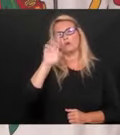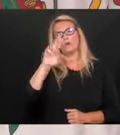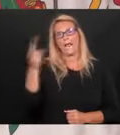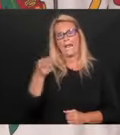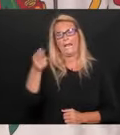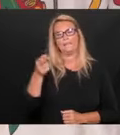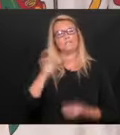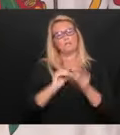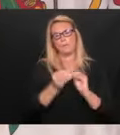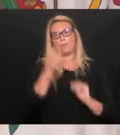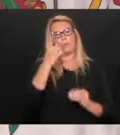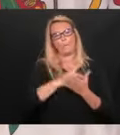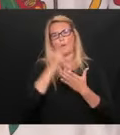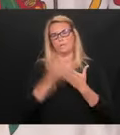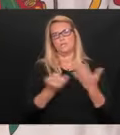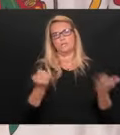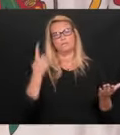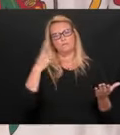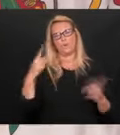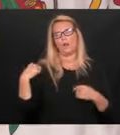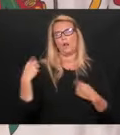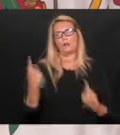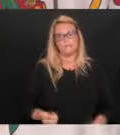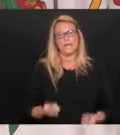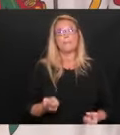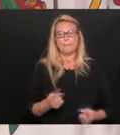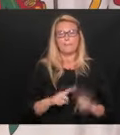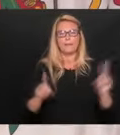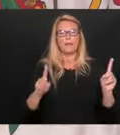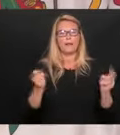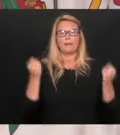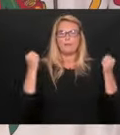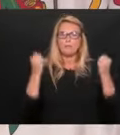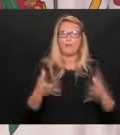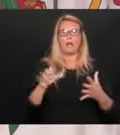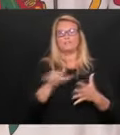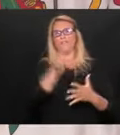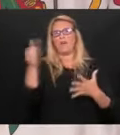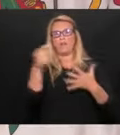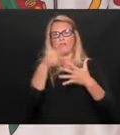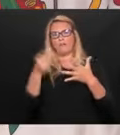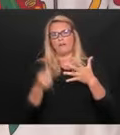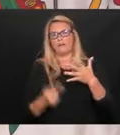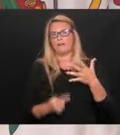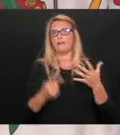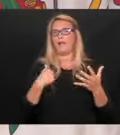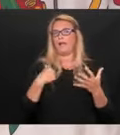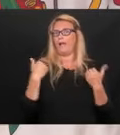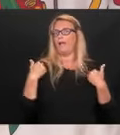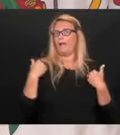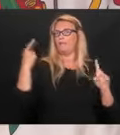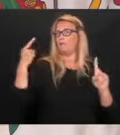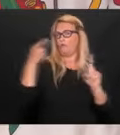project in my eyes in this state. But there's lots and lots of others. You know, there's no question there's lots of others, but we've got to have